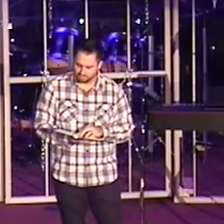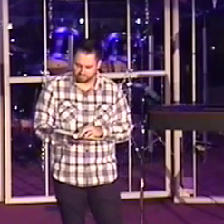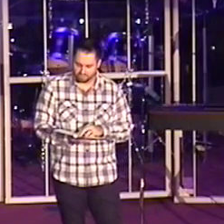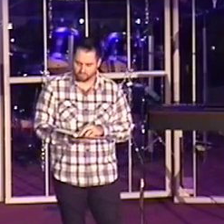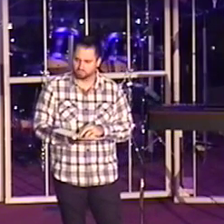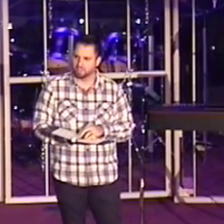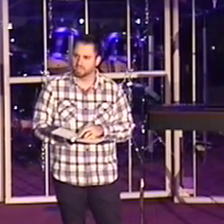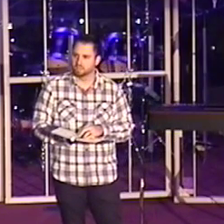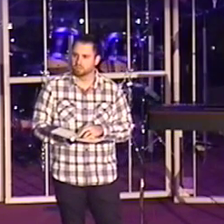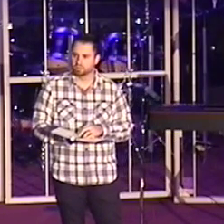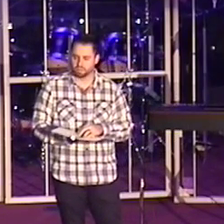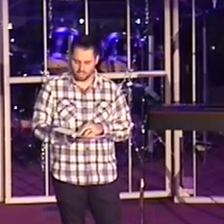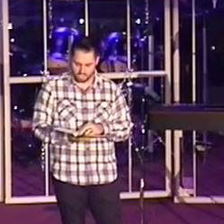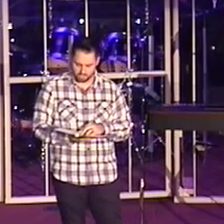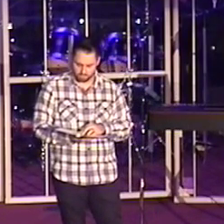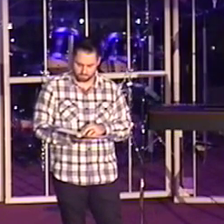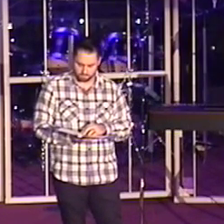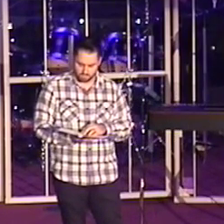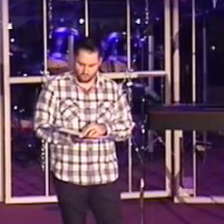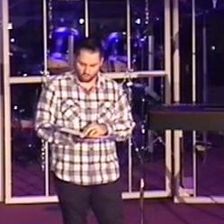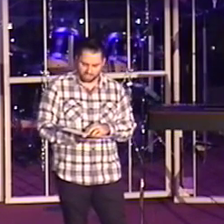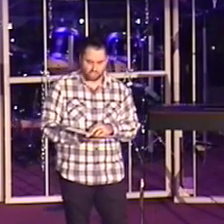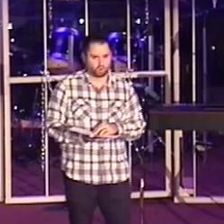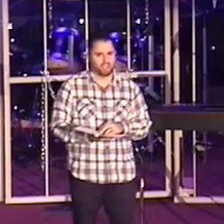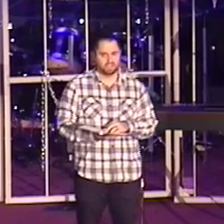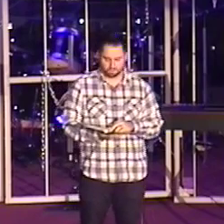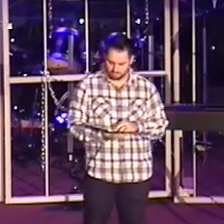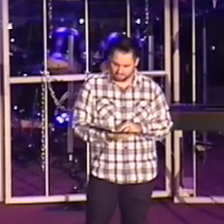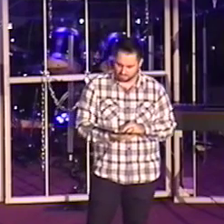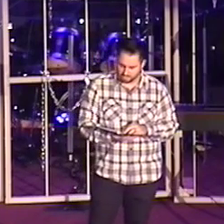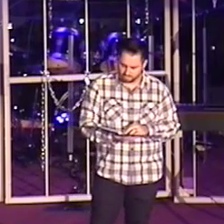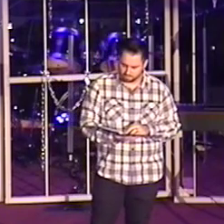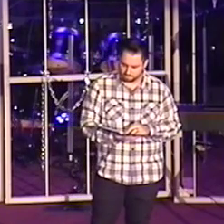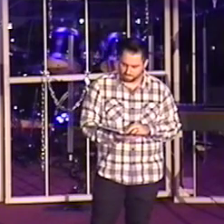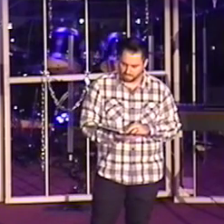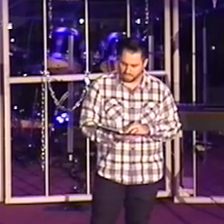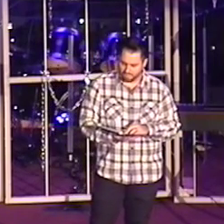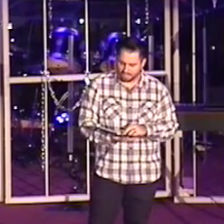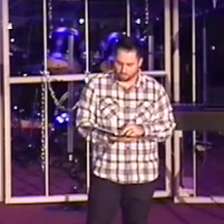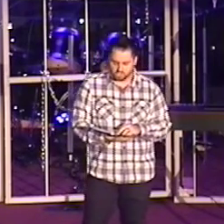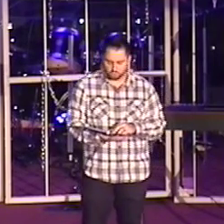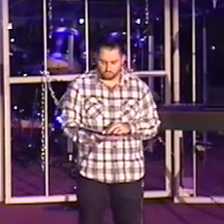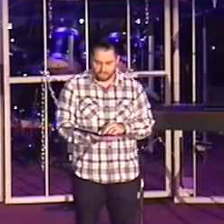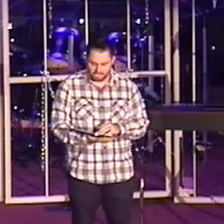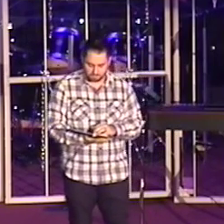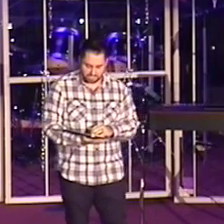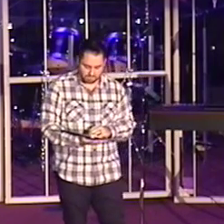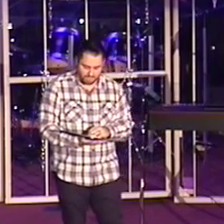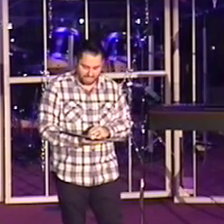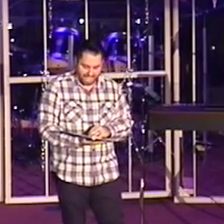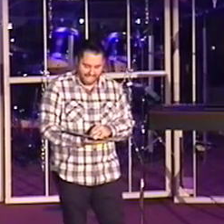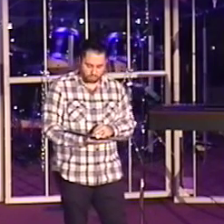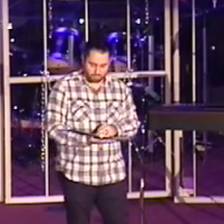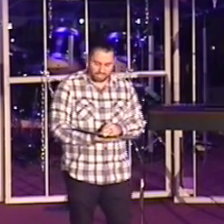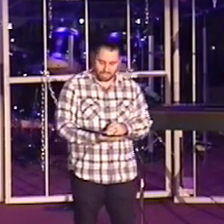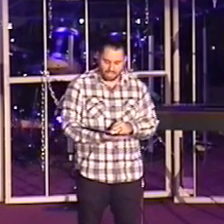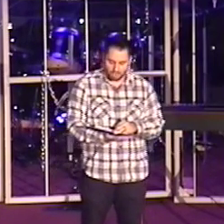seeking the favor of men or of God? Or am I striving to please men? If I were still trying to please